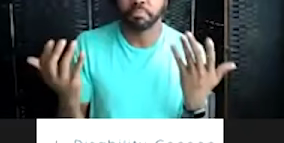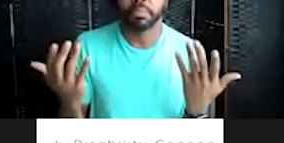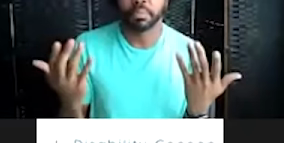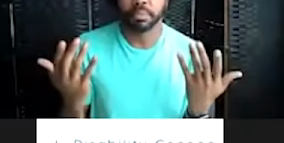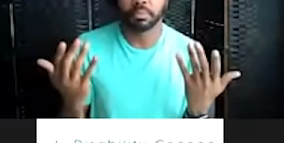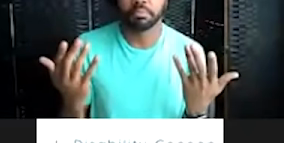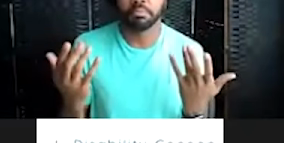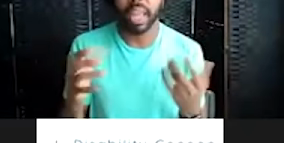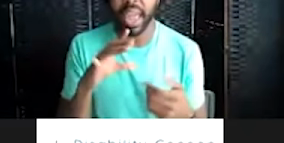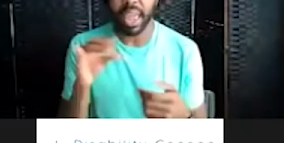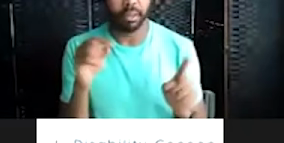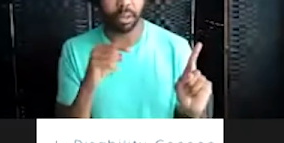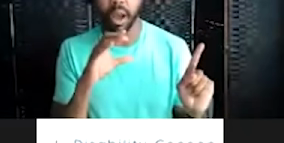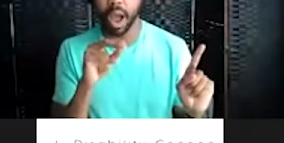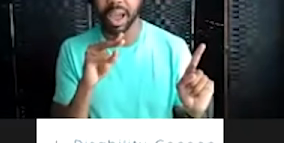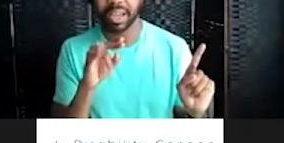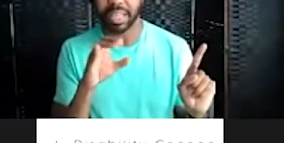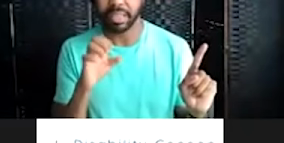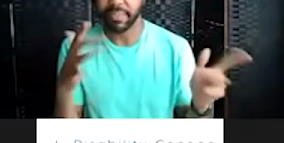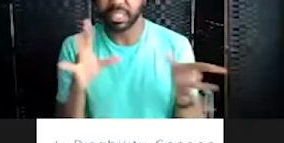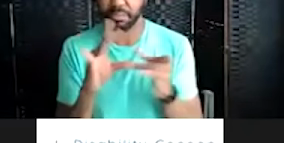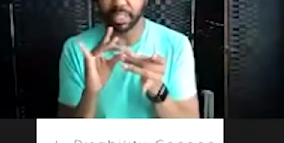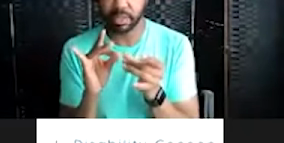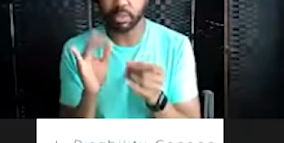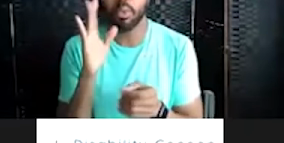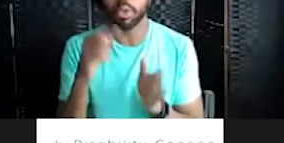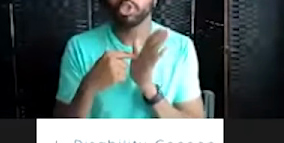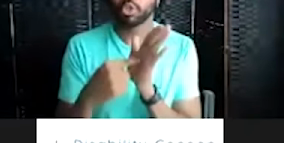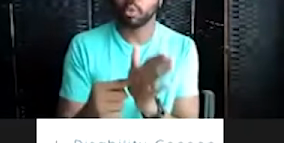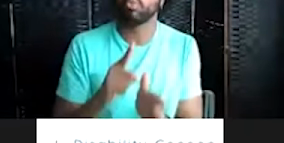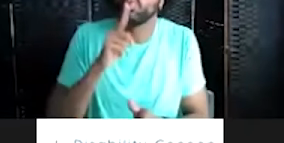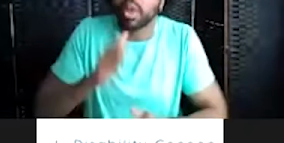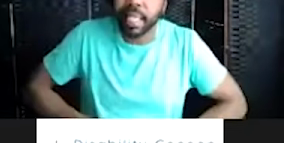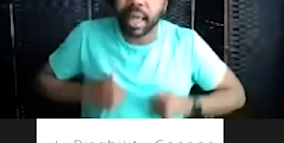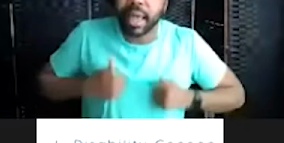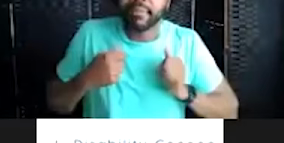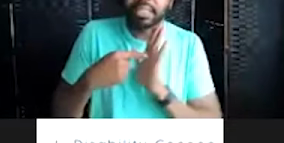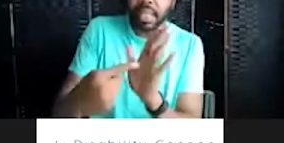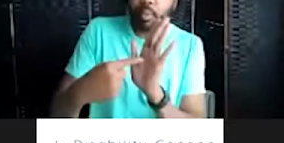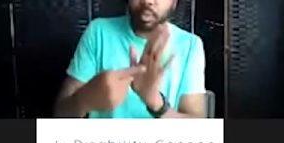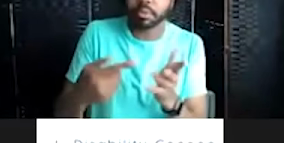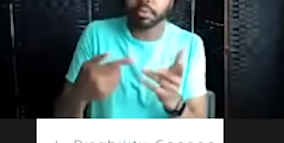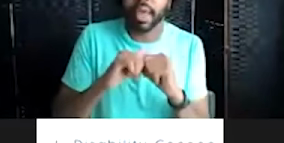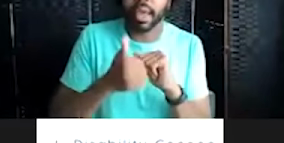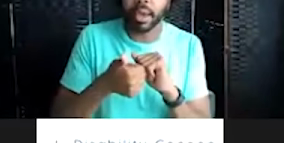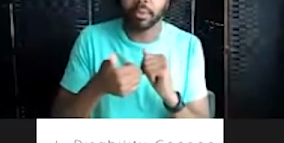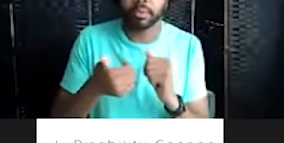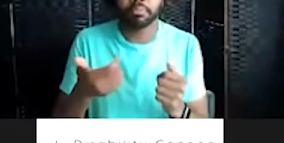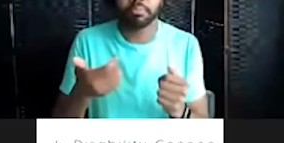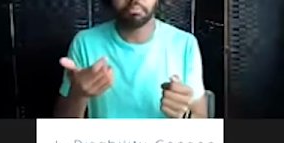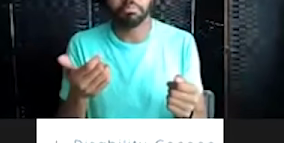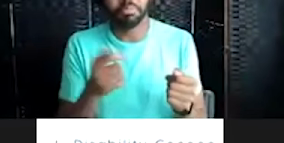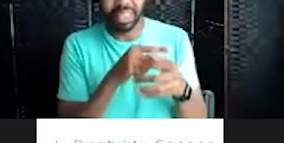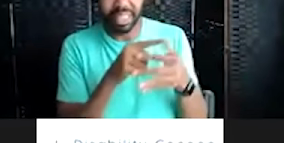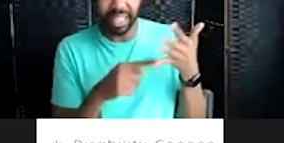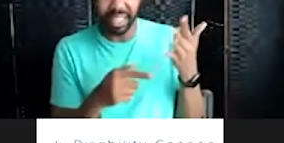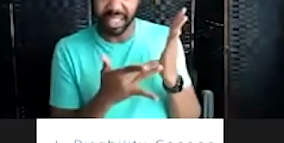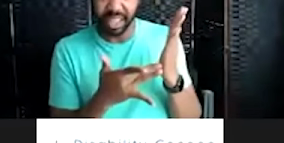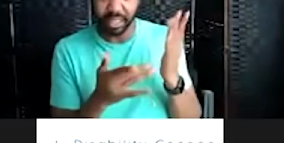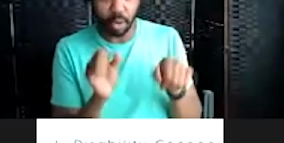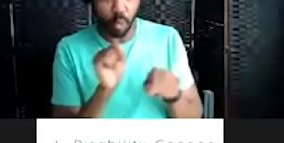mentioned along the way, we'll share some real life examples of how these components can work together